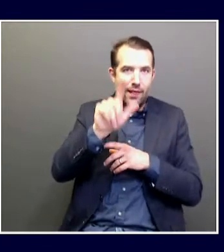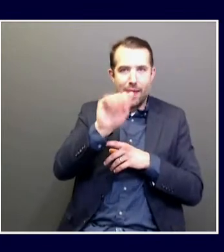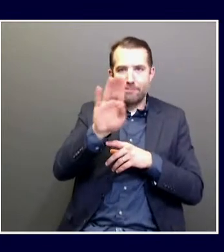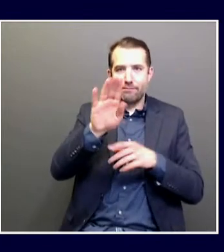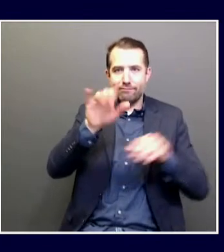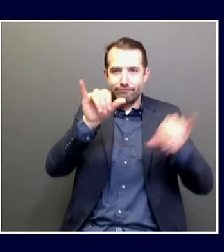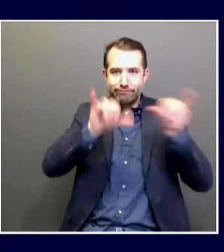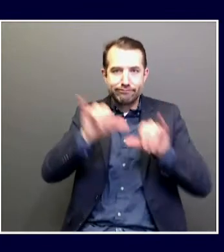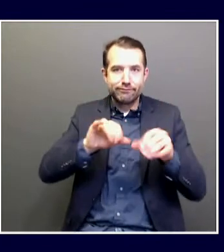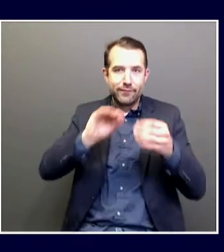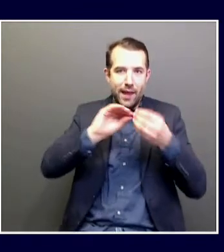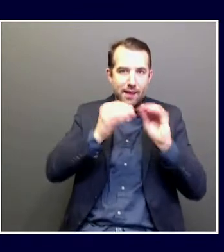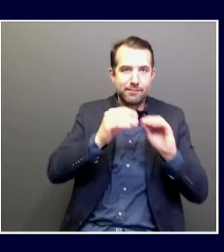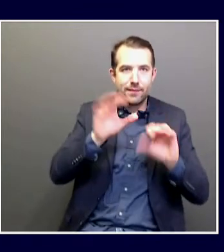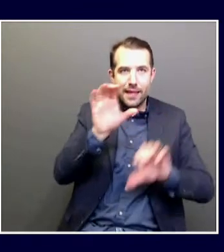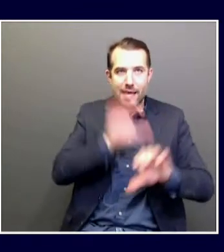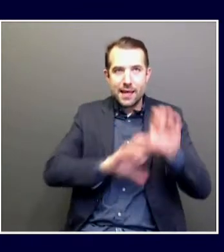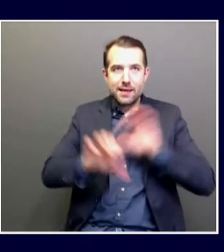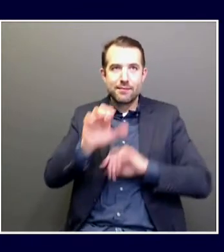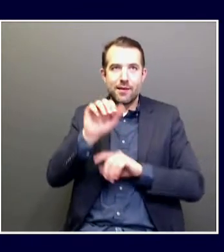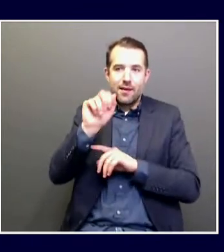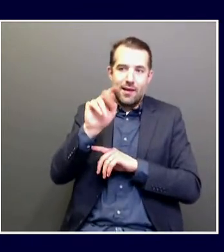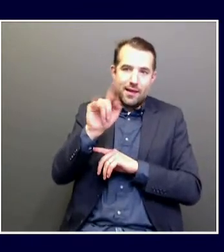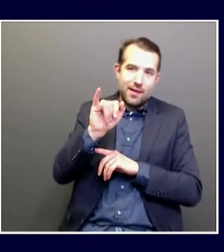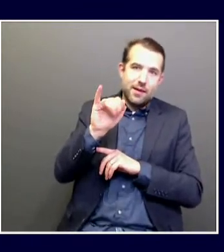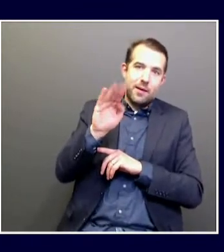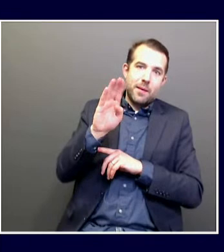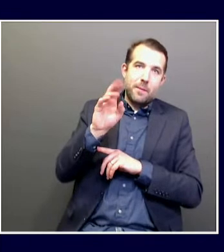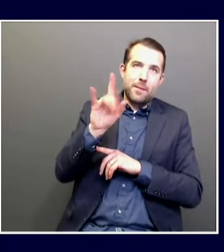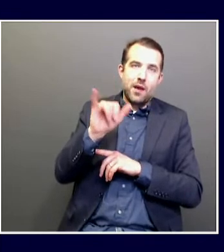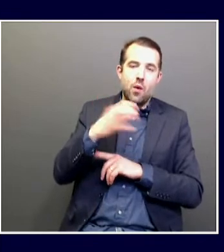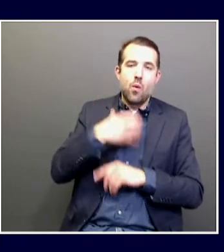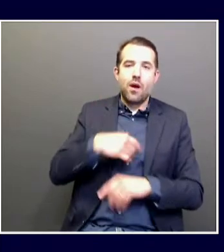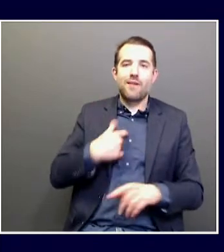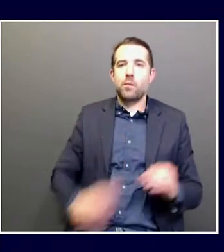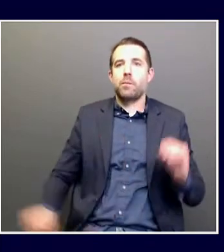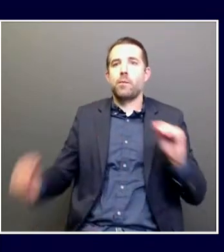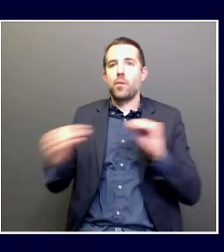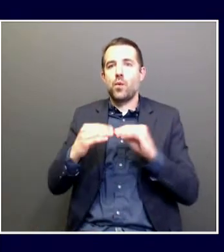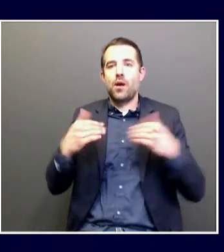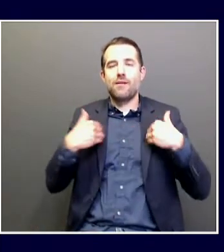as a country we had more sotrovimab because if the country did, then Maine would.